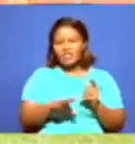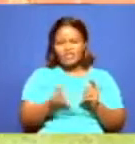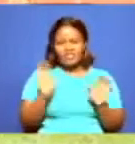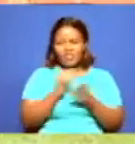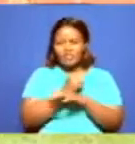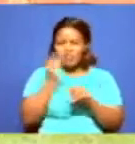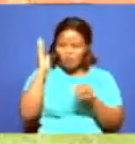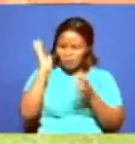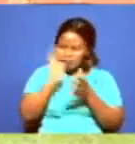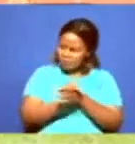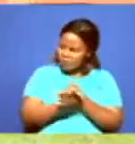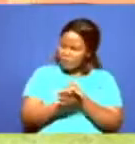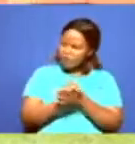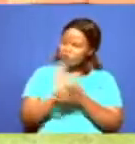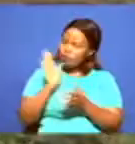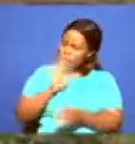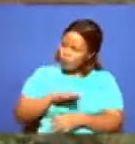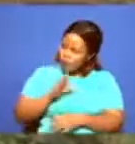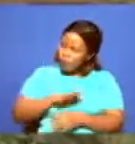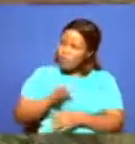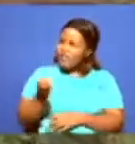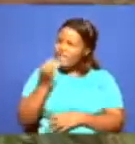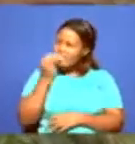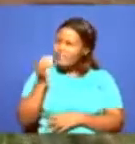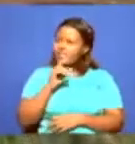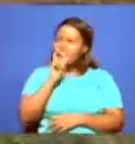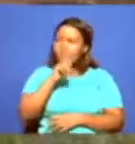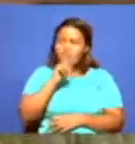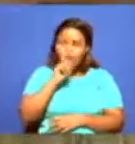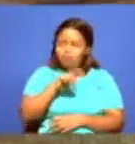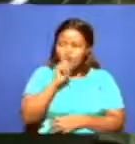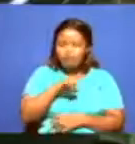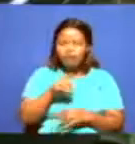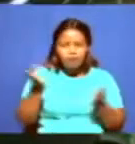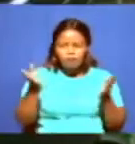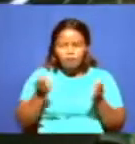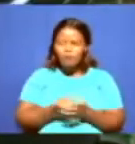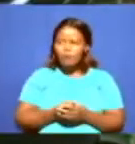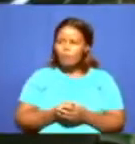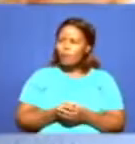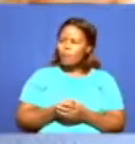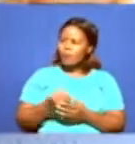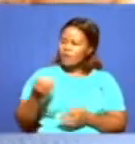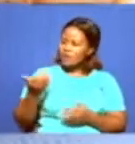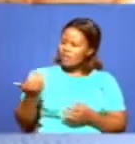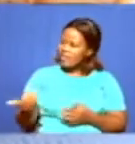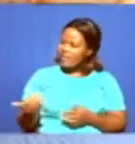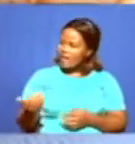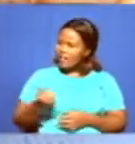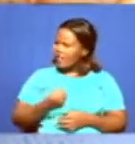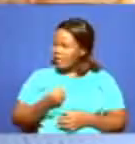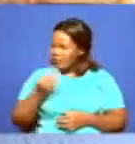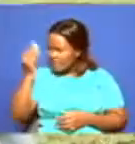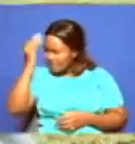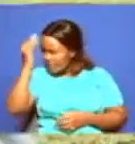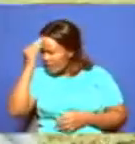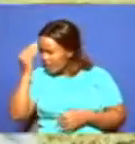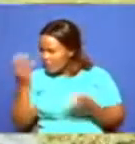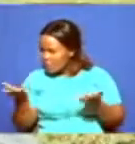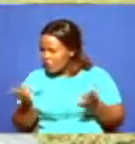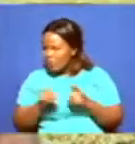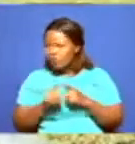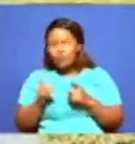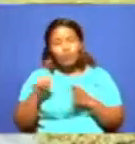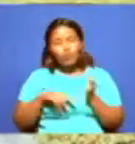eating chicken. Even our mothers. And was there a way young girls learned about this practice and what was expected of them? We